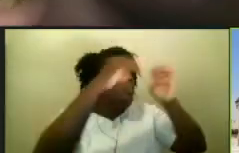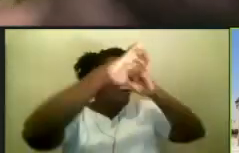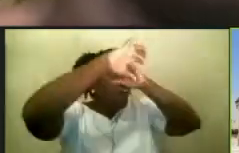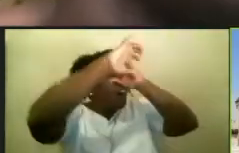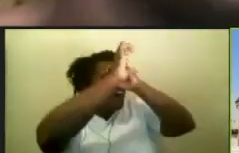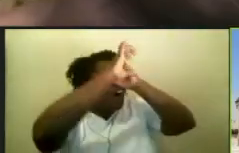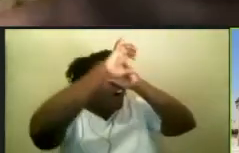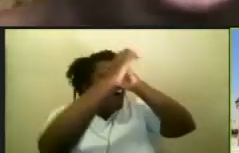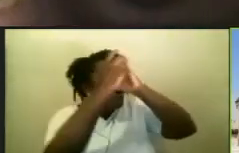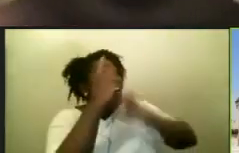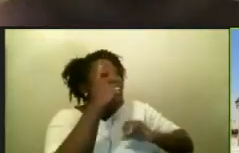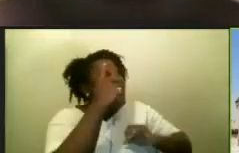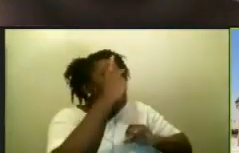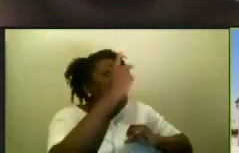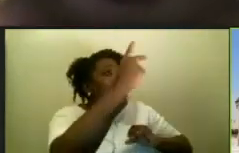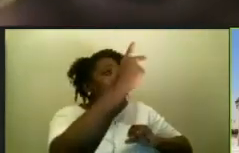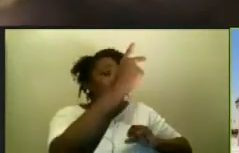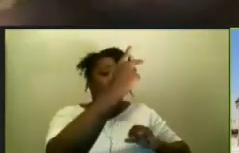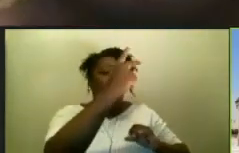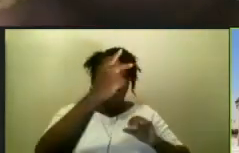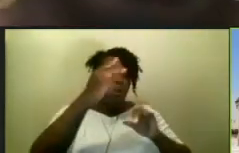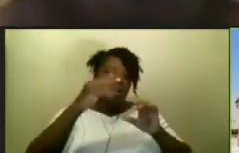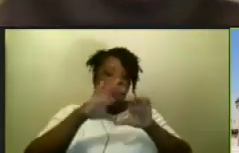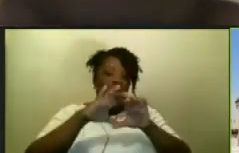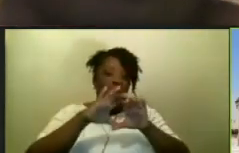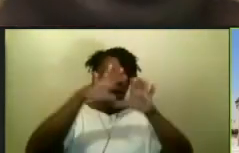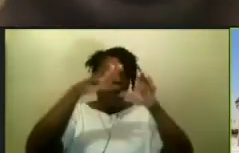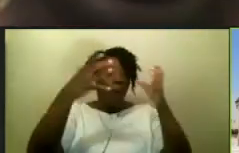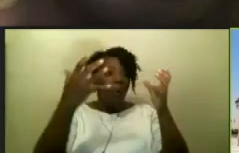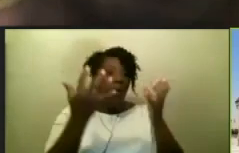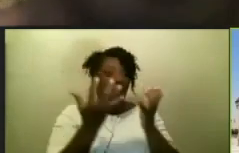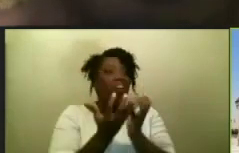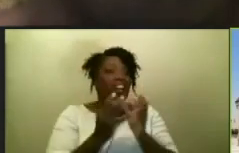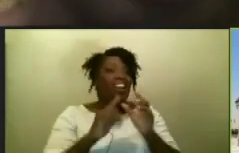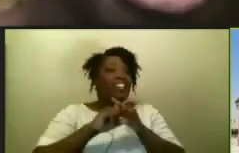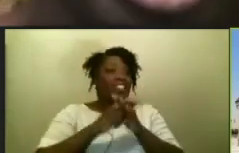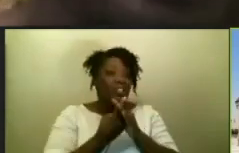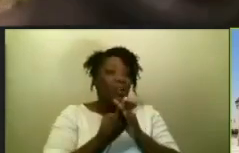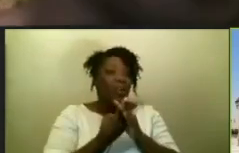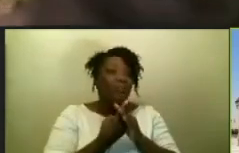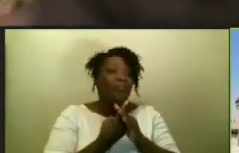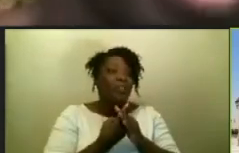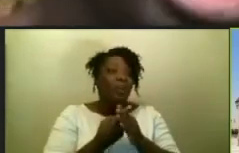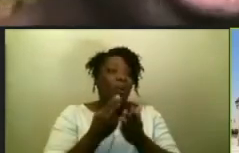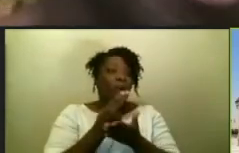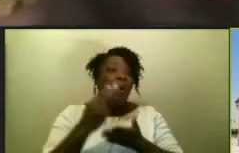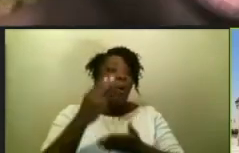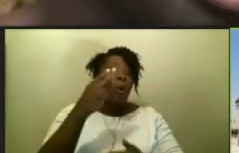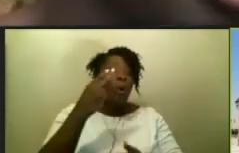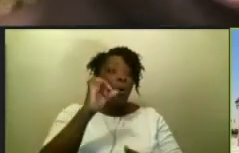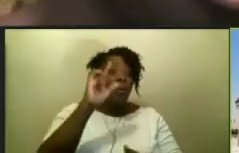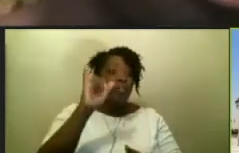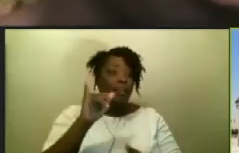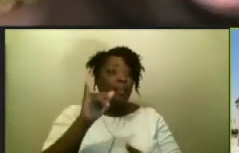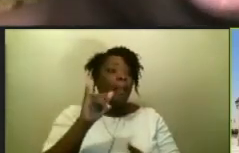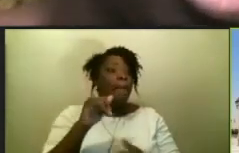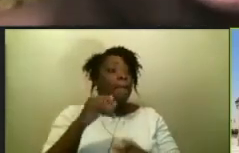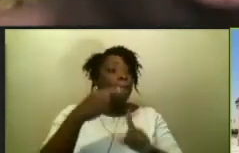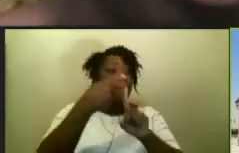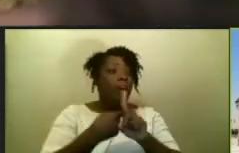then all Muslims around the world can start the holy month, which is the month of Ramadan, which is a month of fasting. This